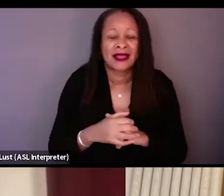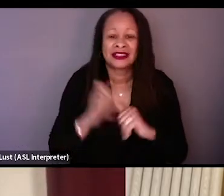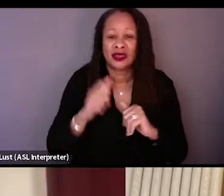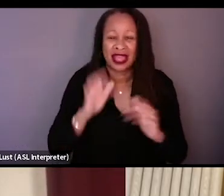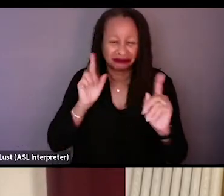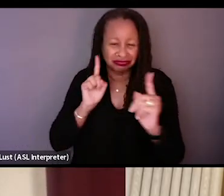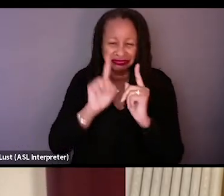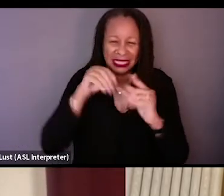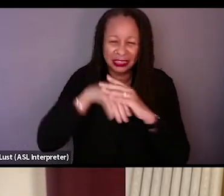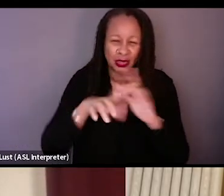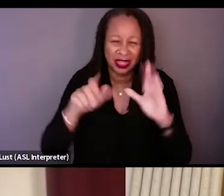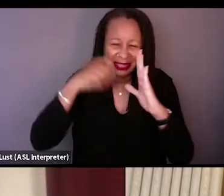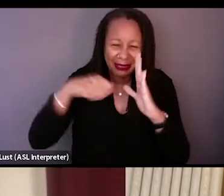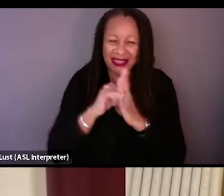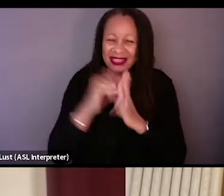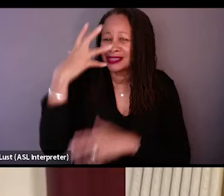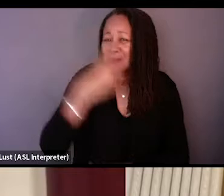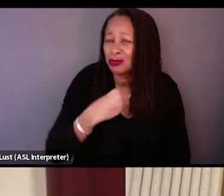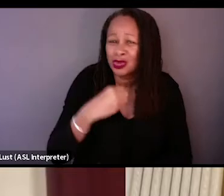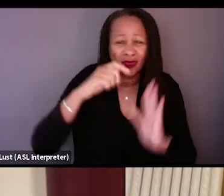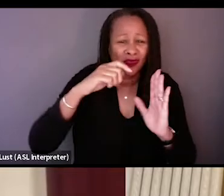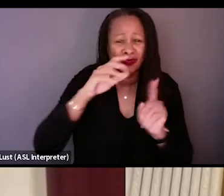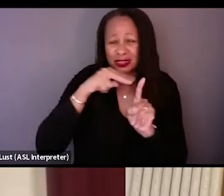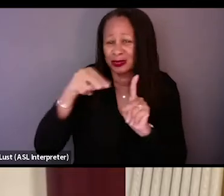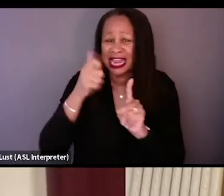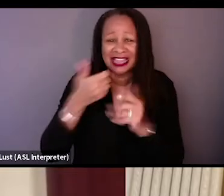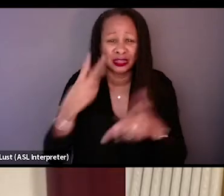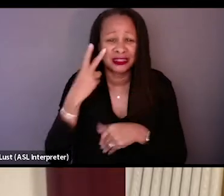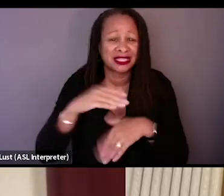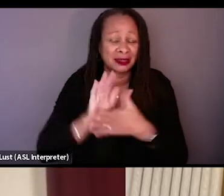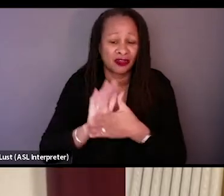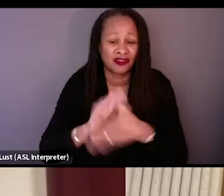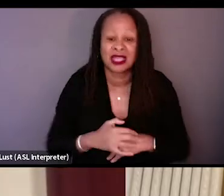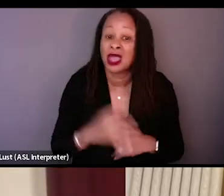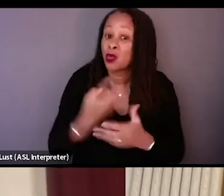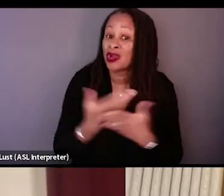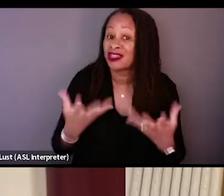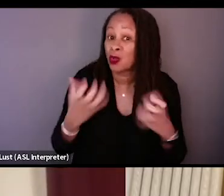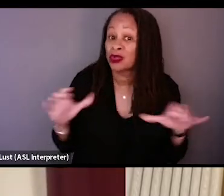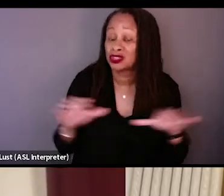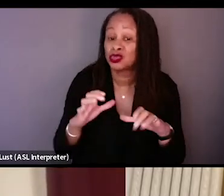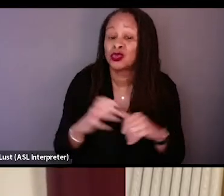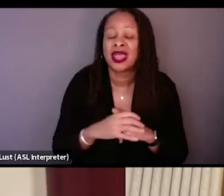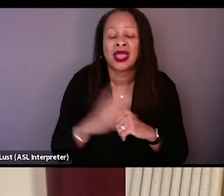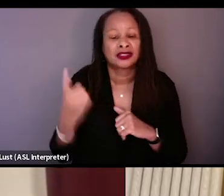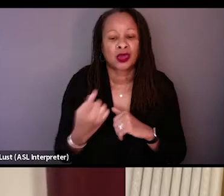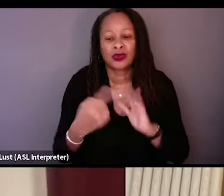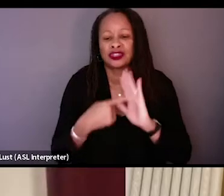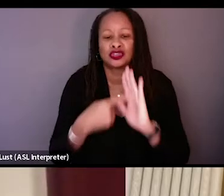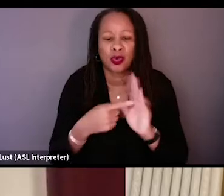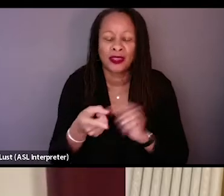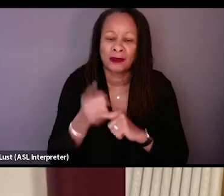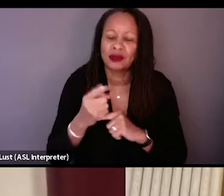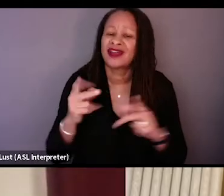camera, I mean, that's as beautiful a shot as anything you're going to see in the movies. And one of the things I wanted to do in this is show all these moments of